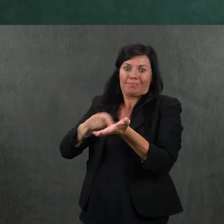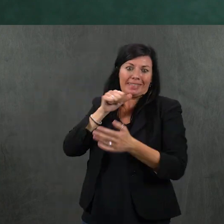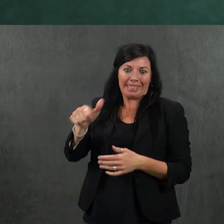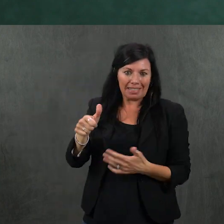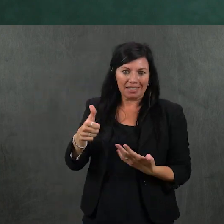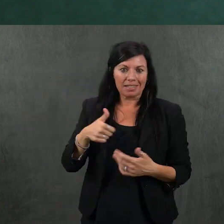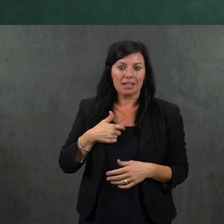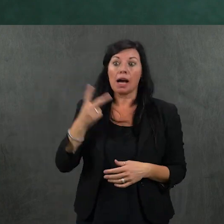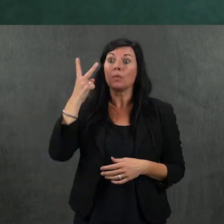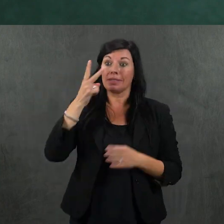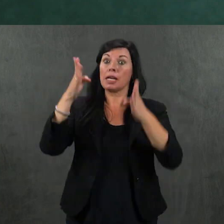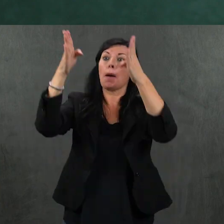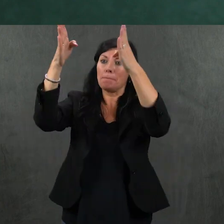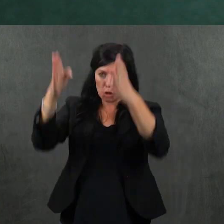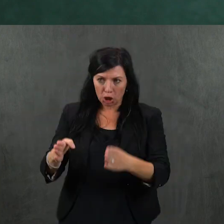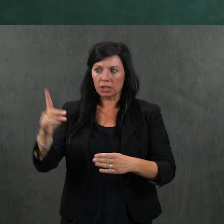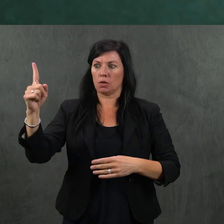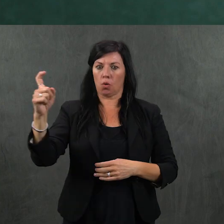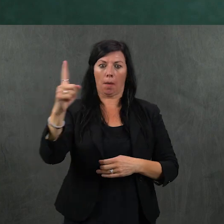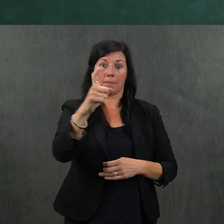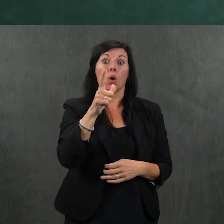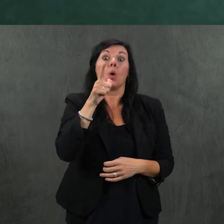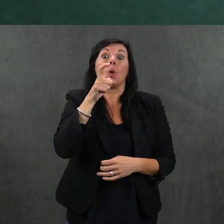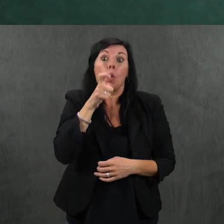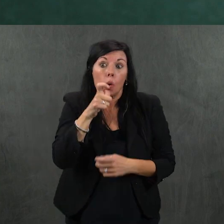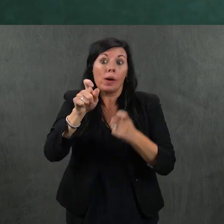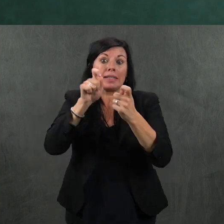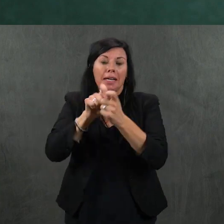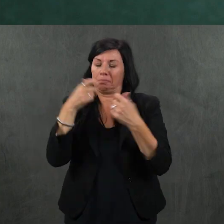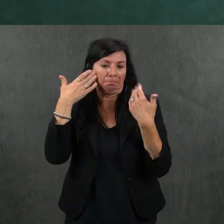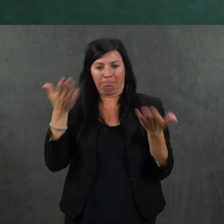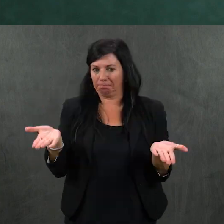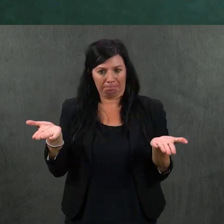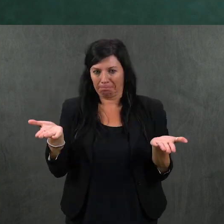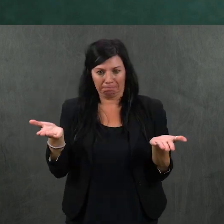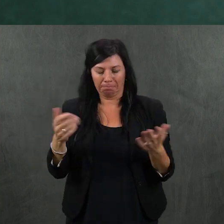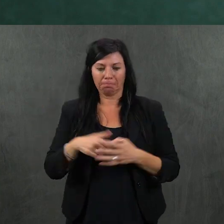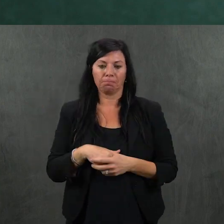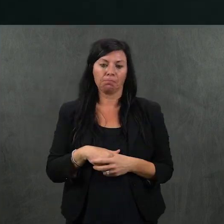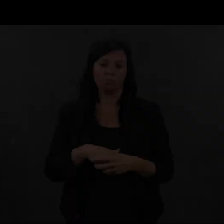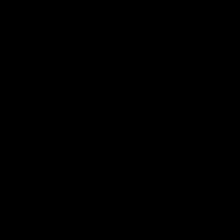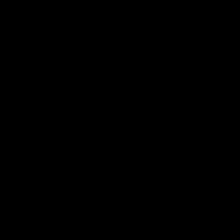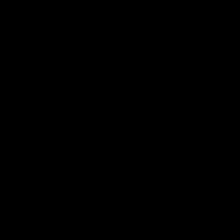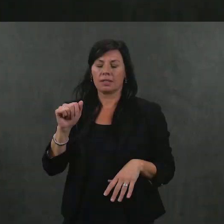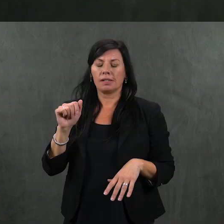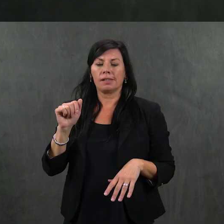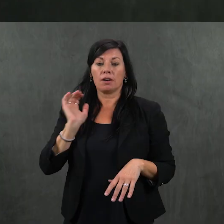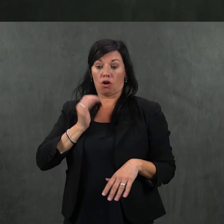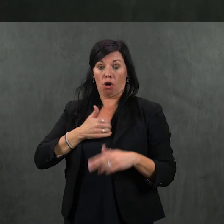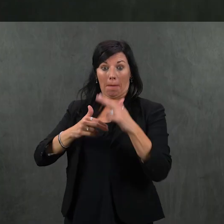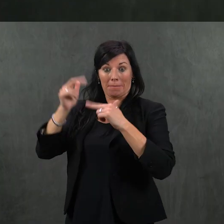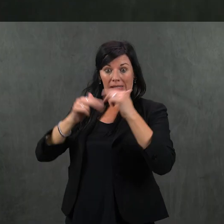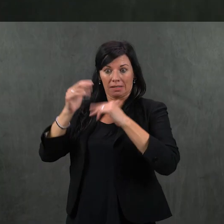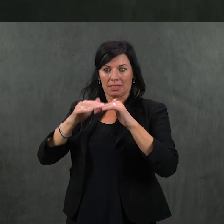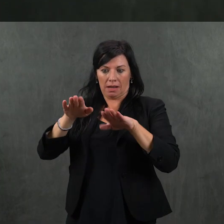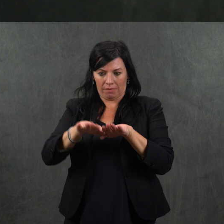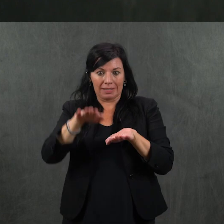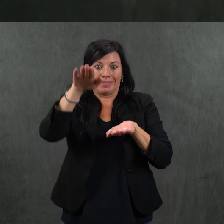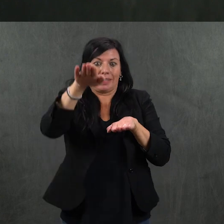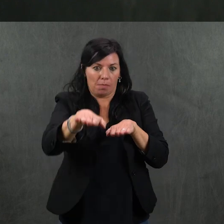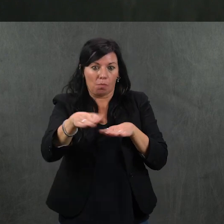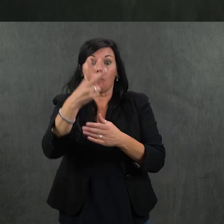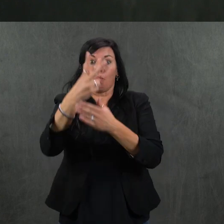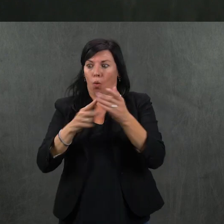didn't recognize them. I see a person walking by, but not always see who it is. Cheryl. We have a